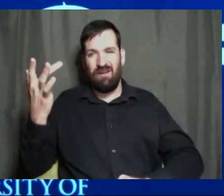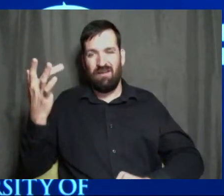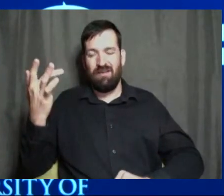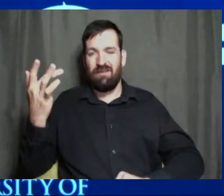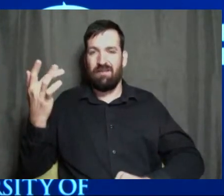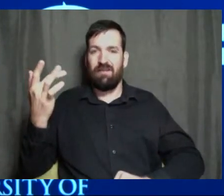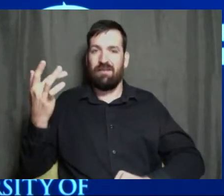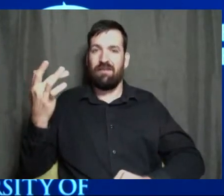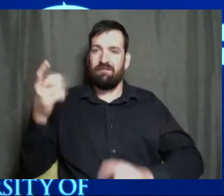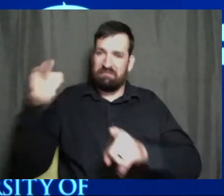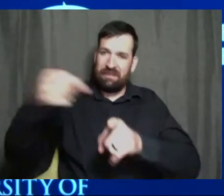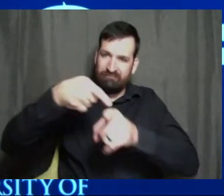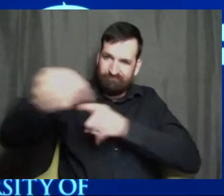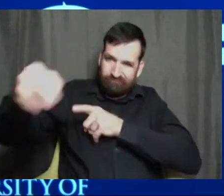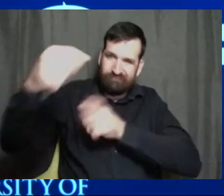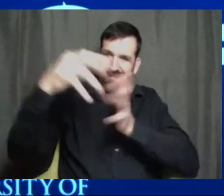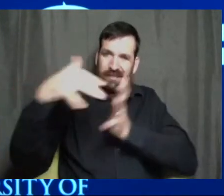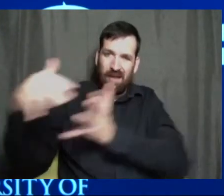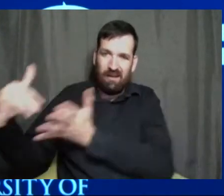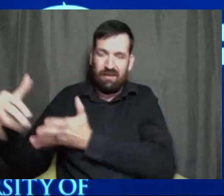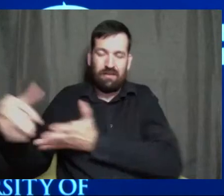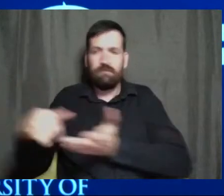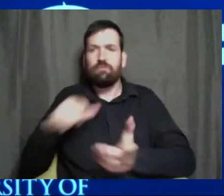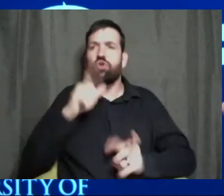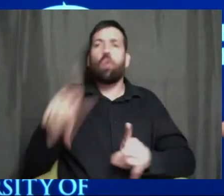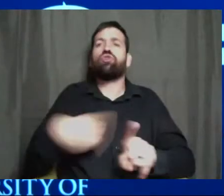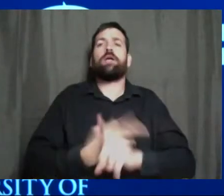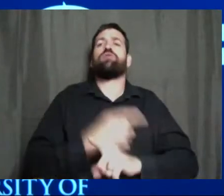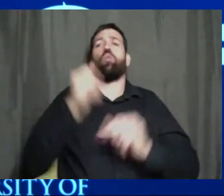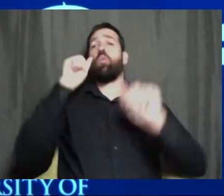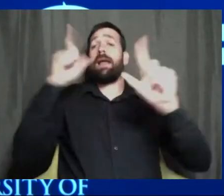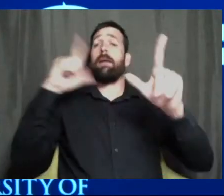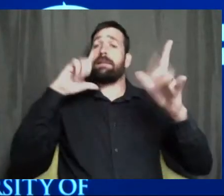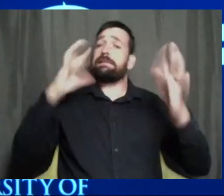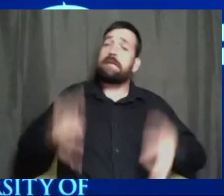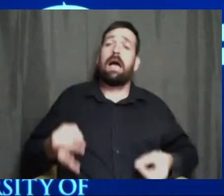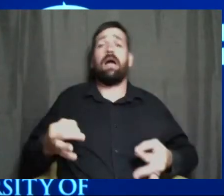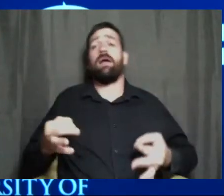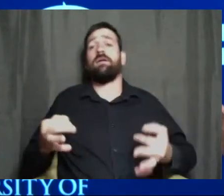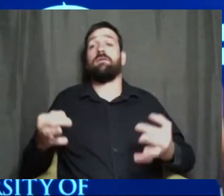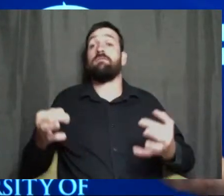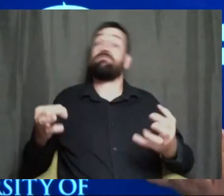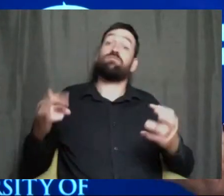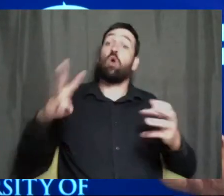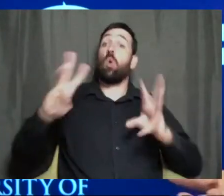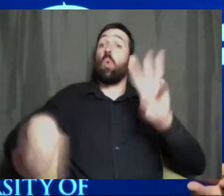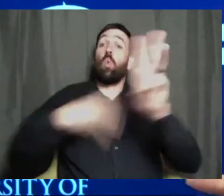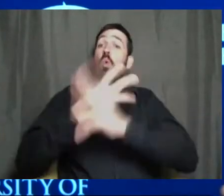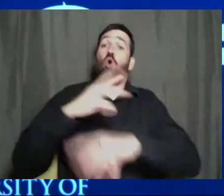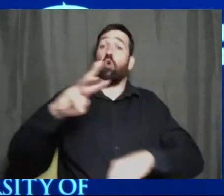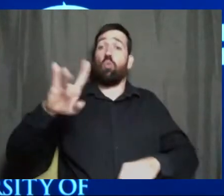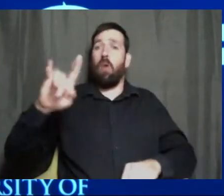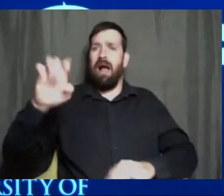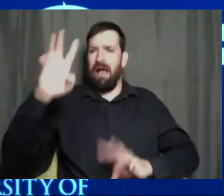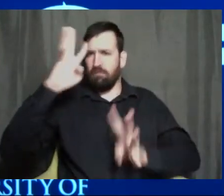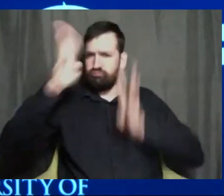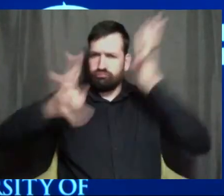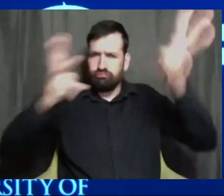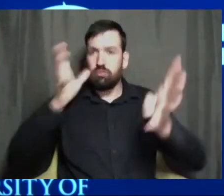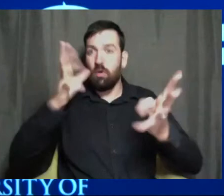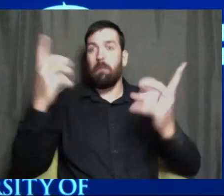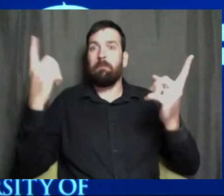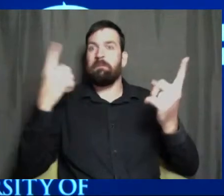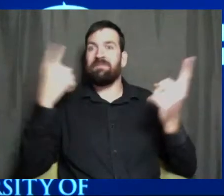of study. We don't all just wake up and decide, hey, let's have this worldwide conspiracy where we're all going to make something up. That